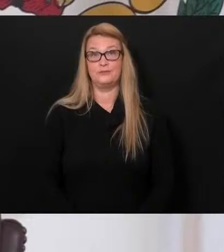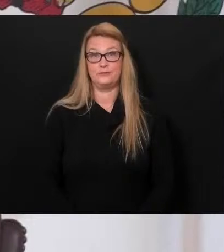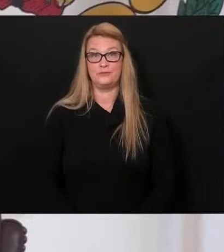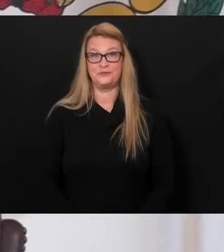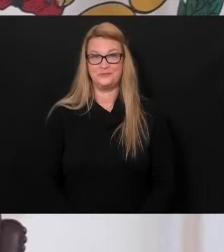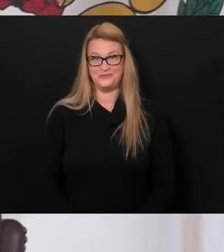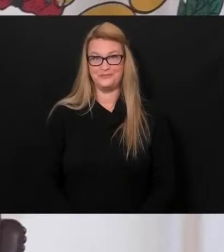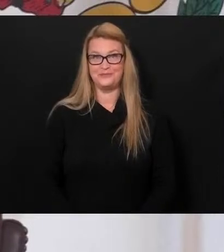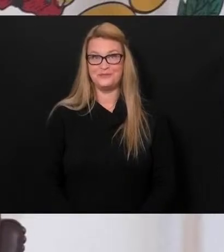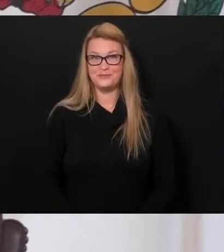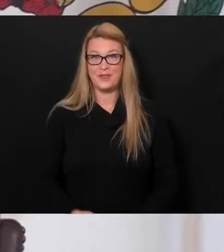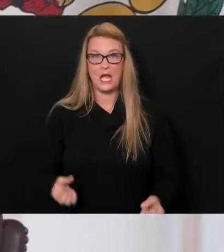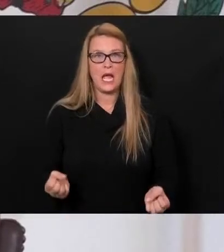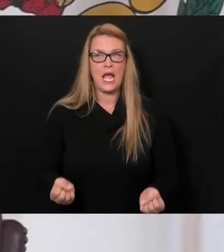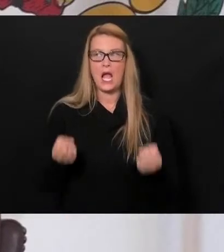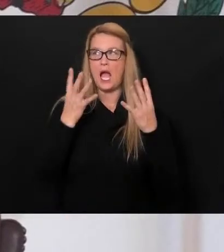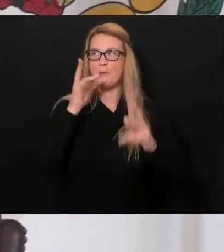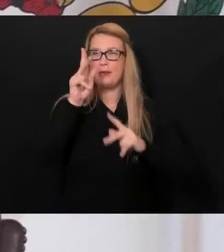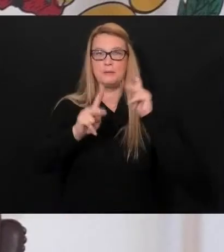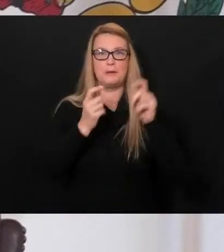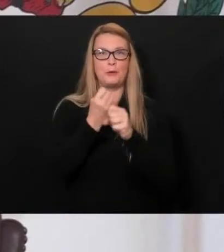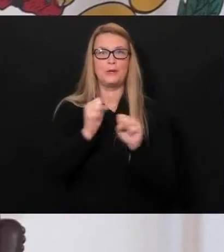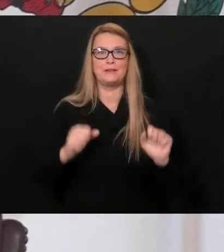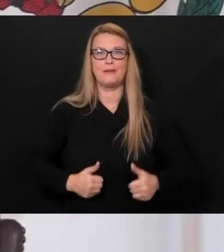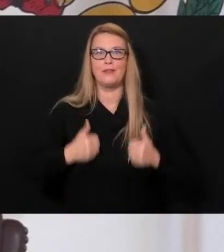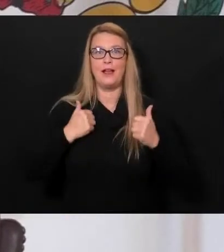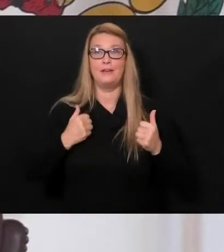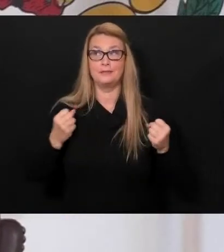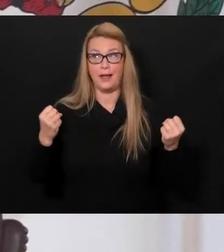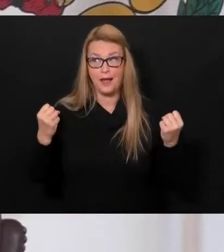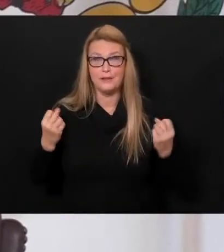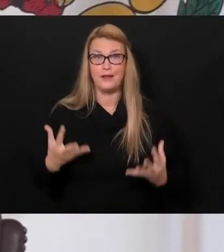How many people have we saved their life? How many?